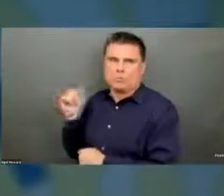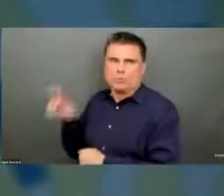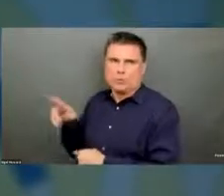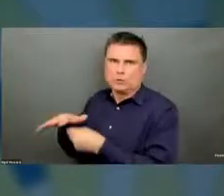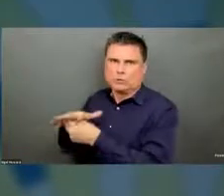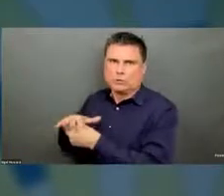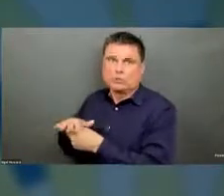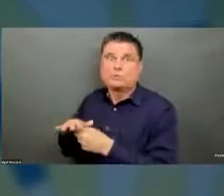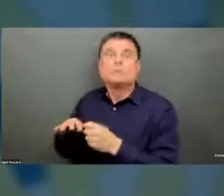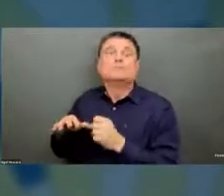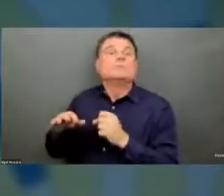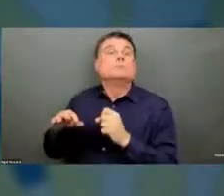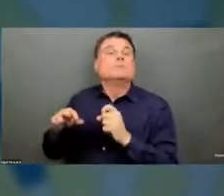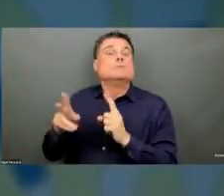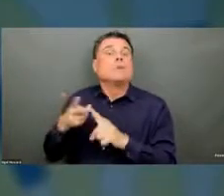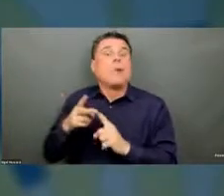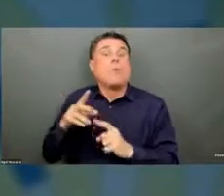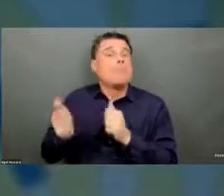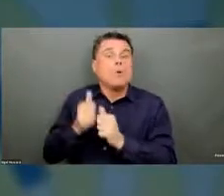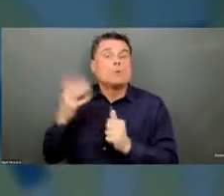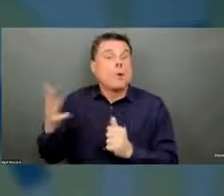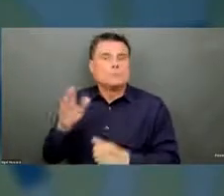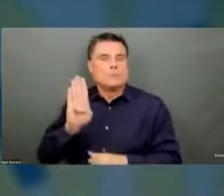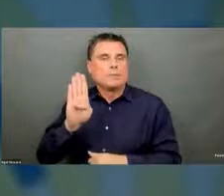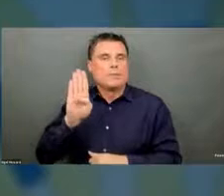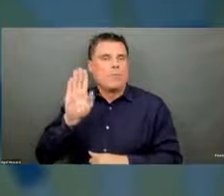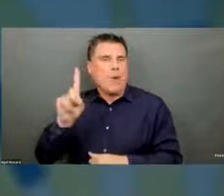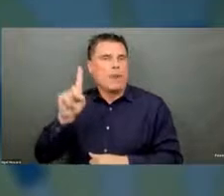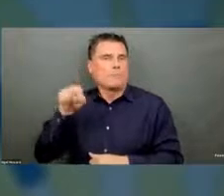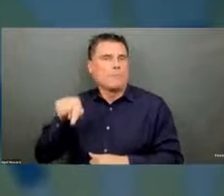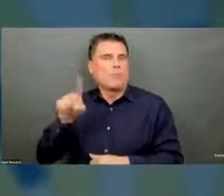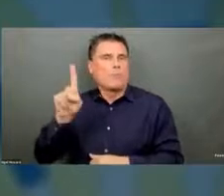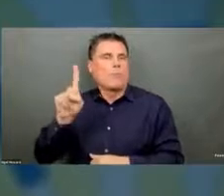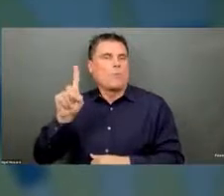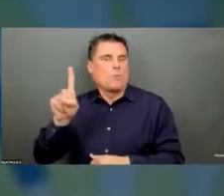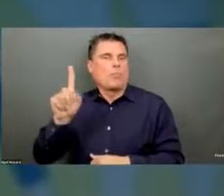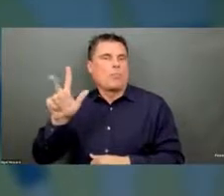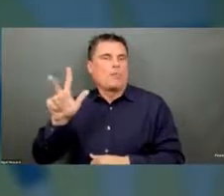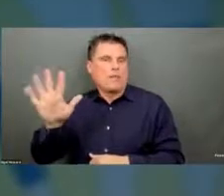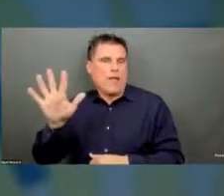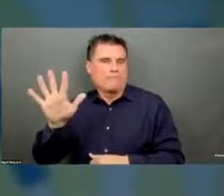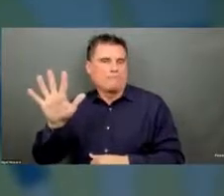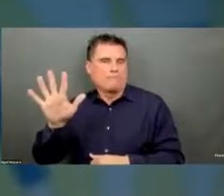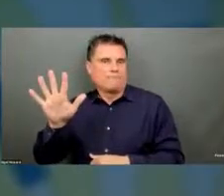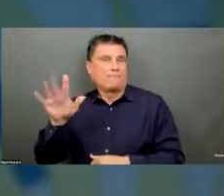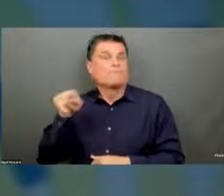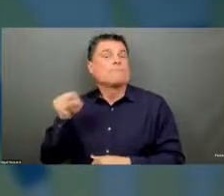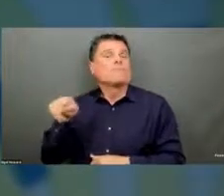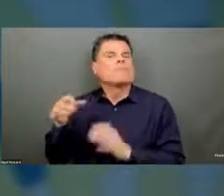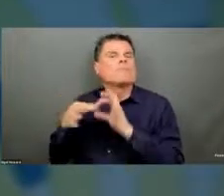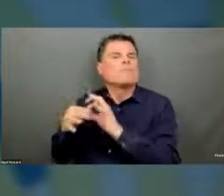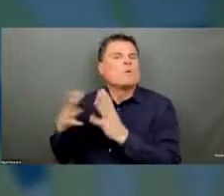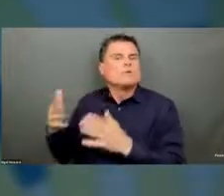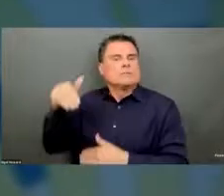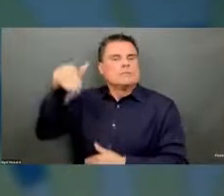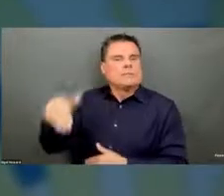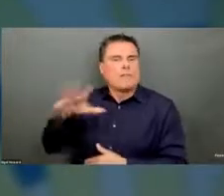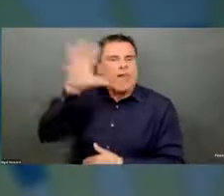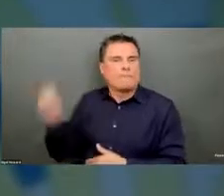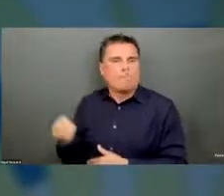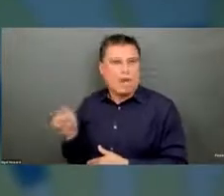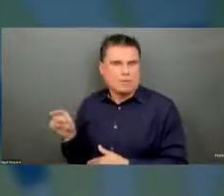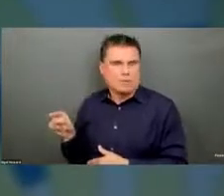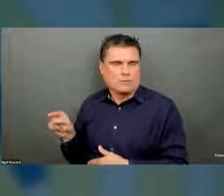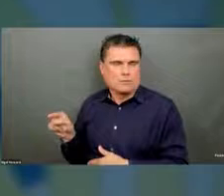is the variant associated with South Africa, and we've seen small numbers of that, and not as many, certainly not